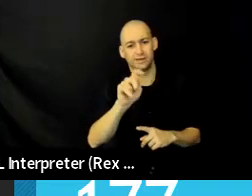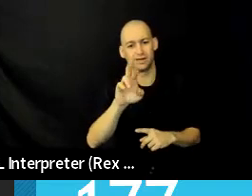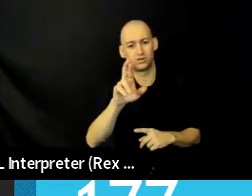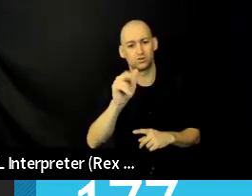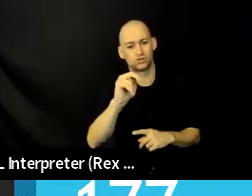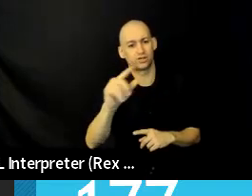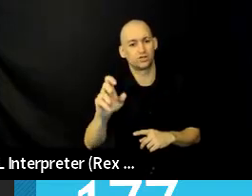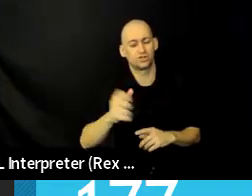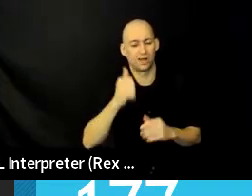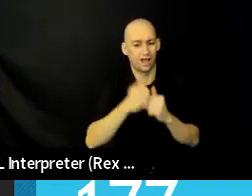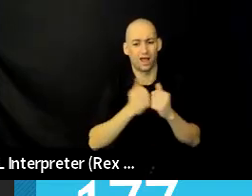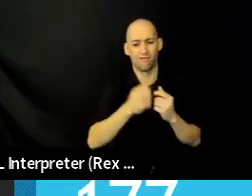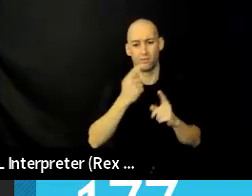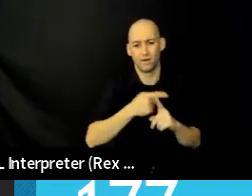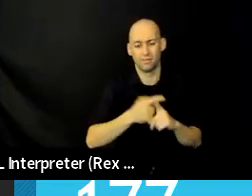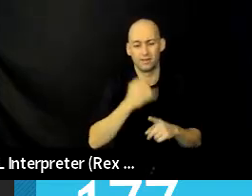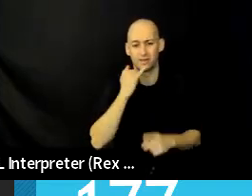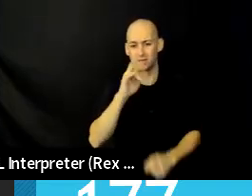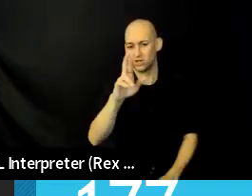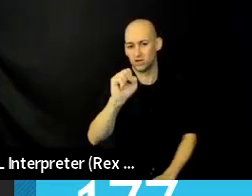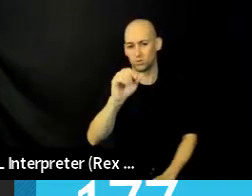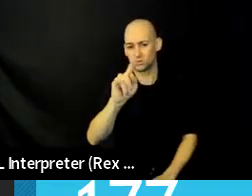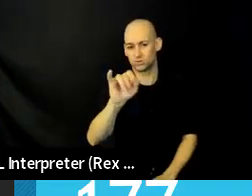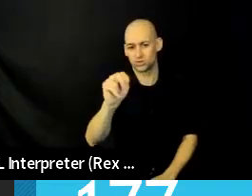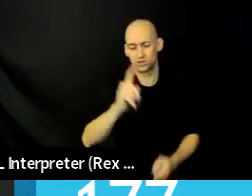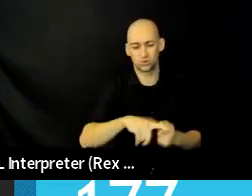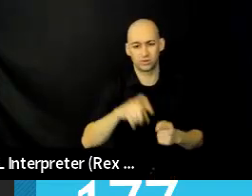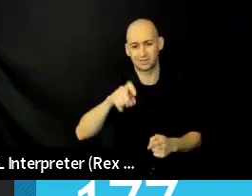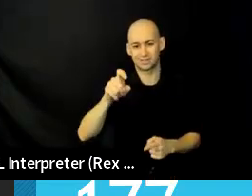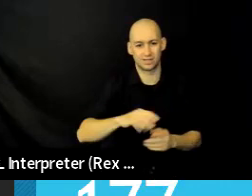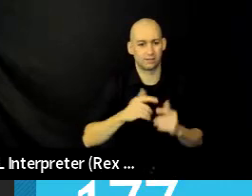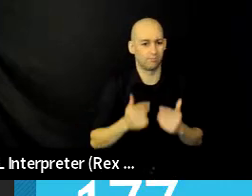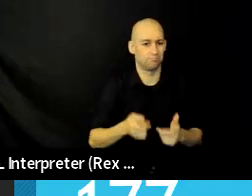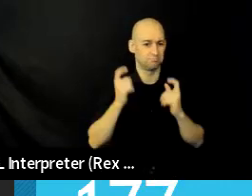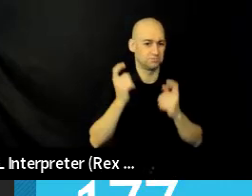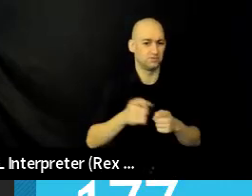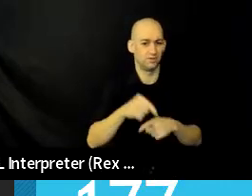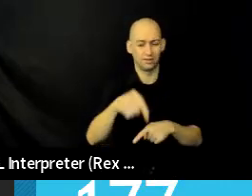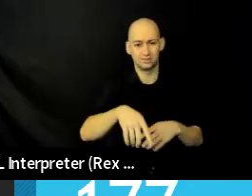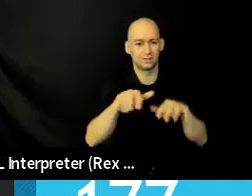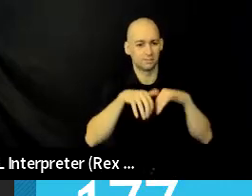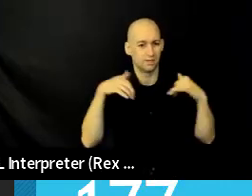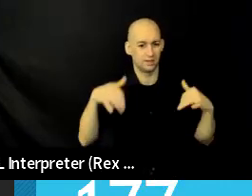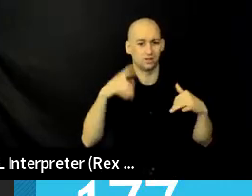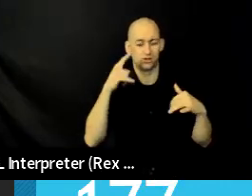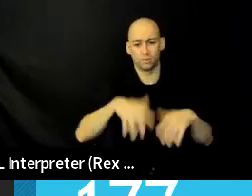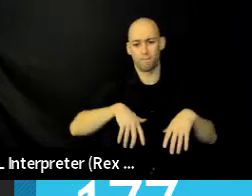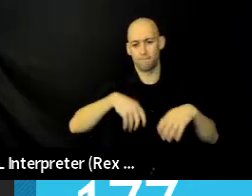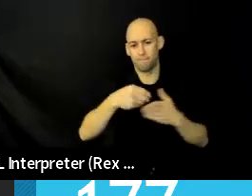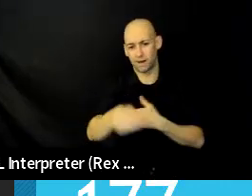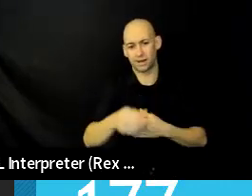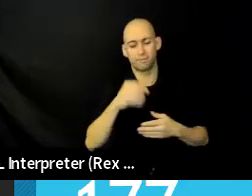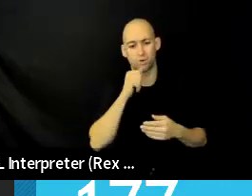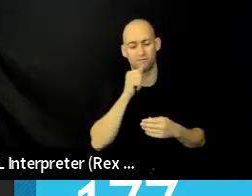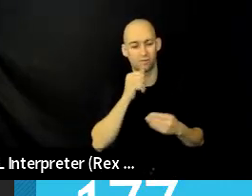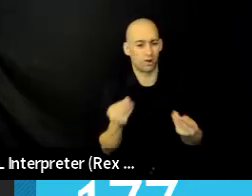are resolutions of necessity presented to this commission to acquire private property. That's not a reason